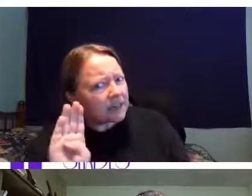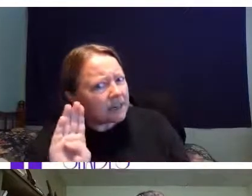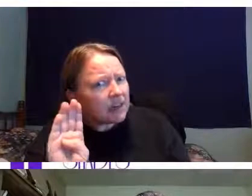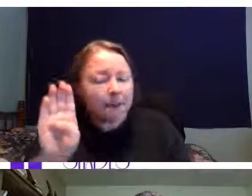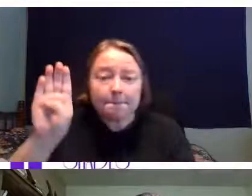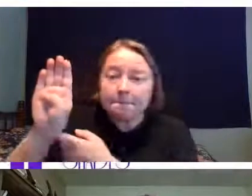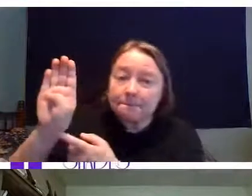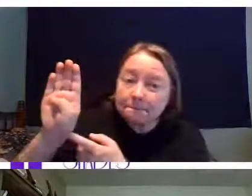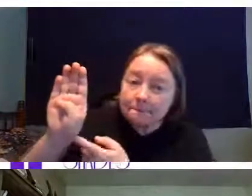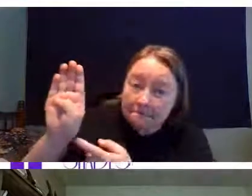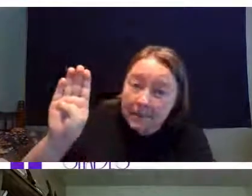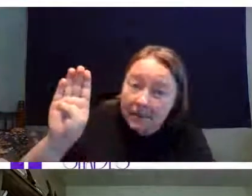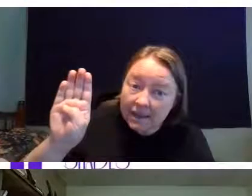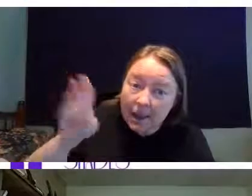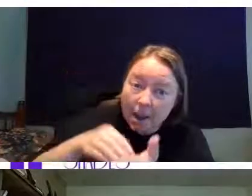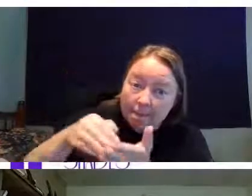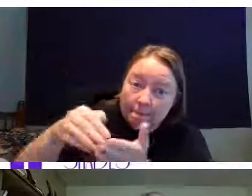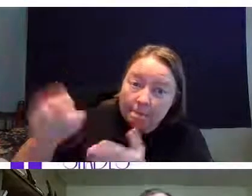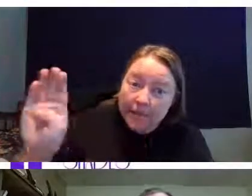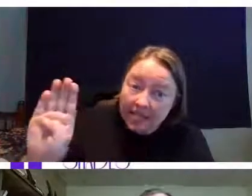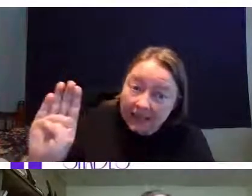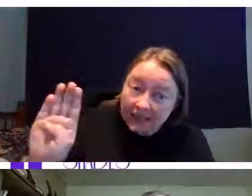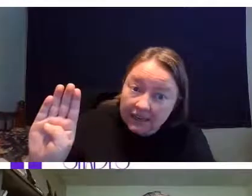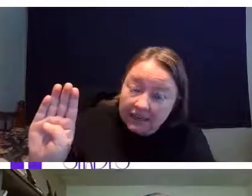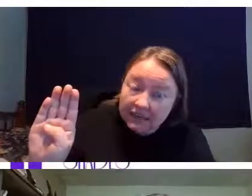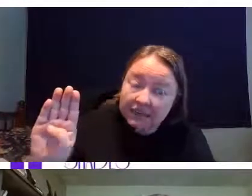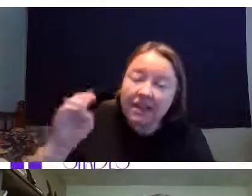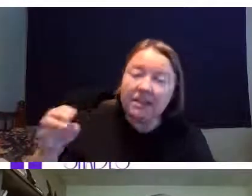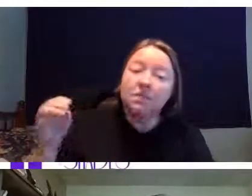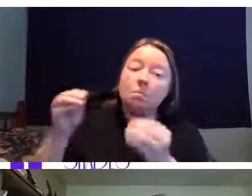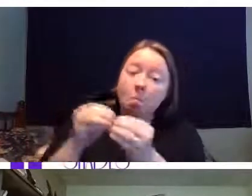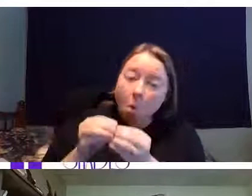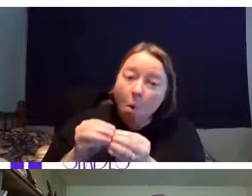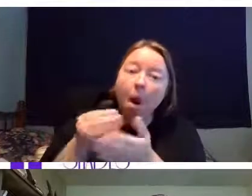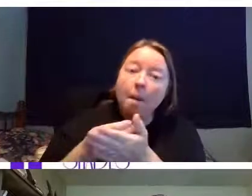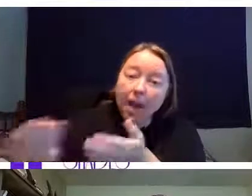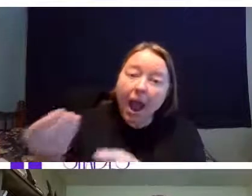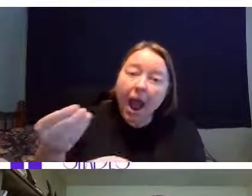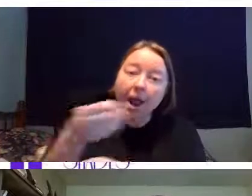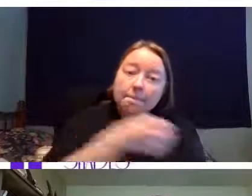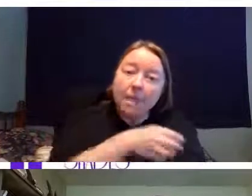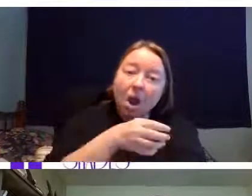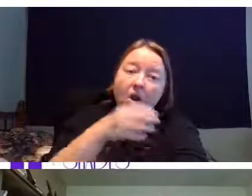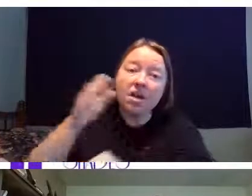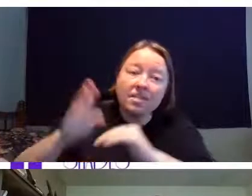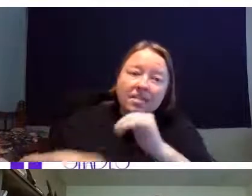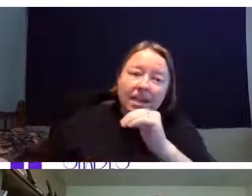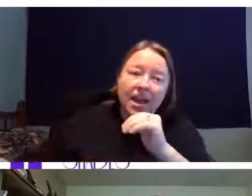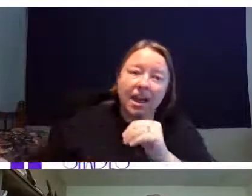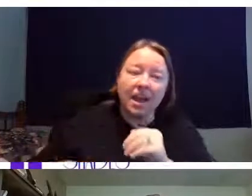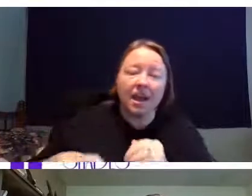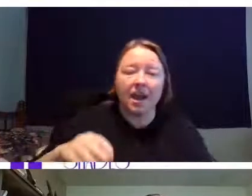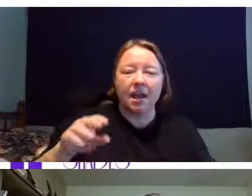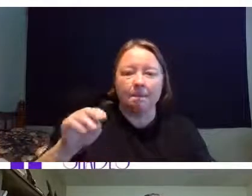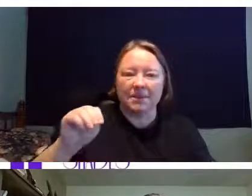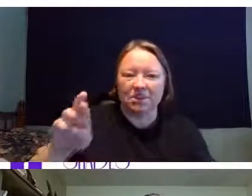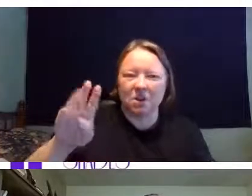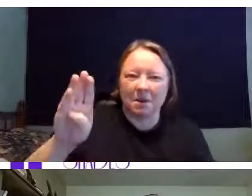B with a B. That's actually more buying power than Mr. Bezos. He's only